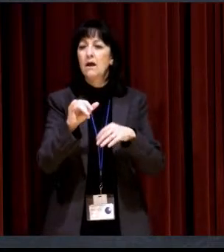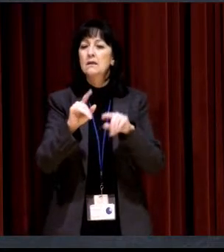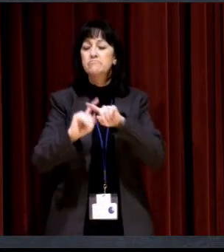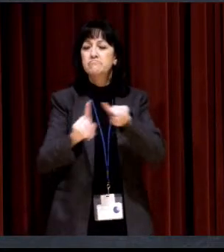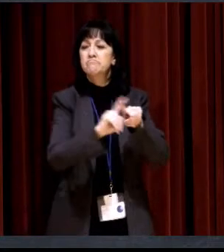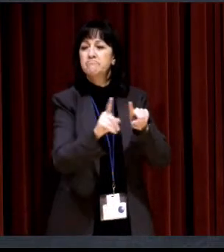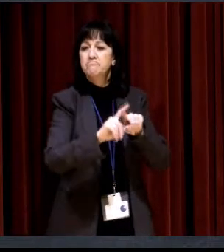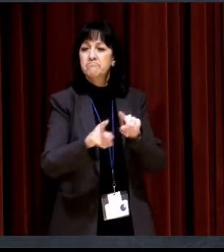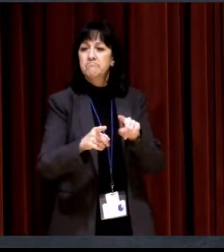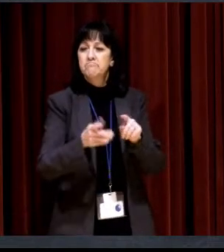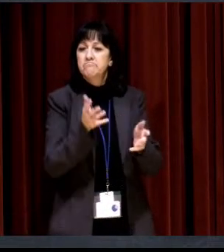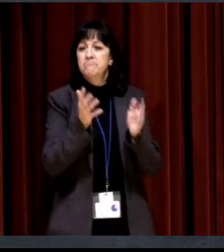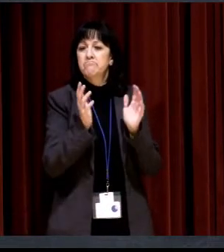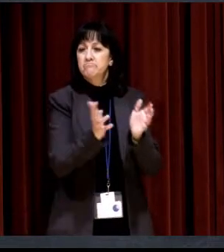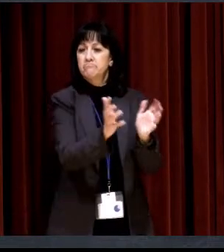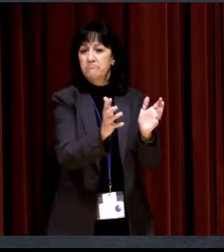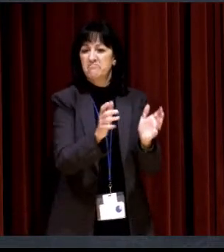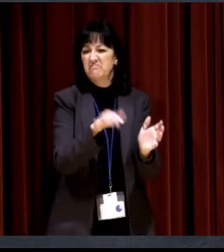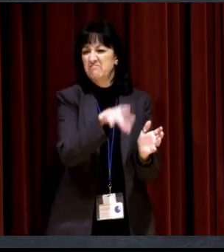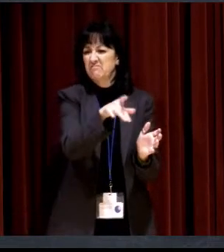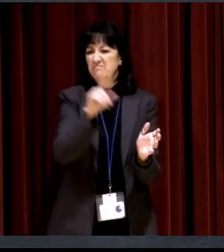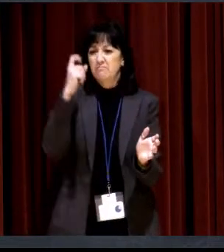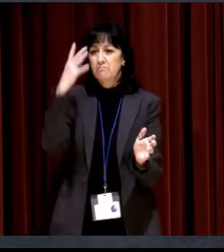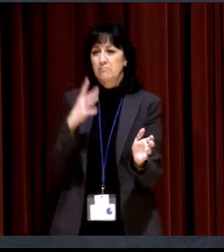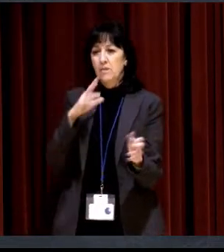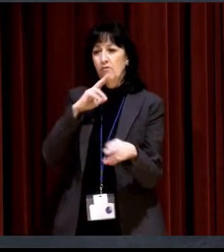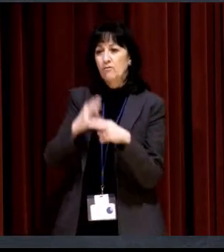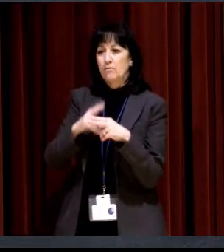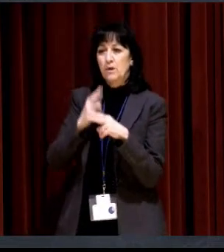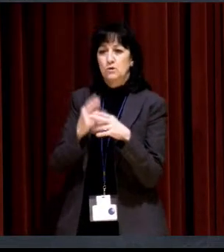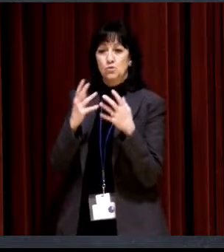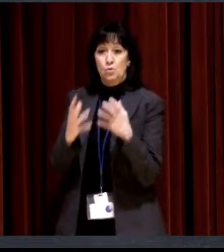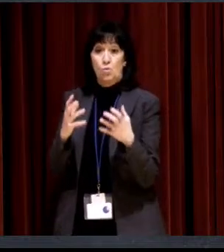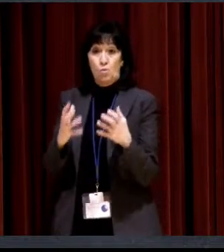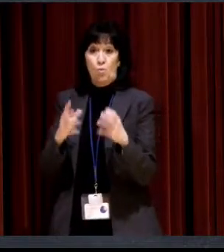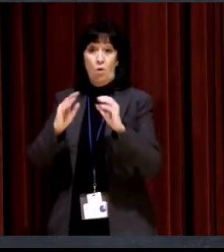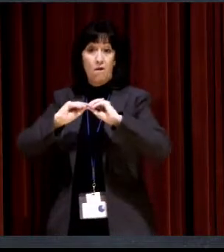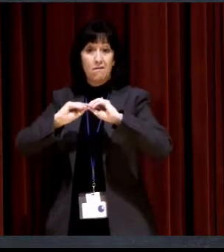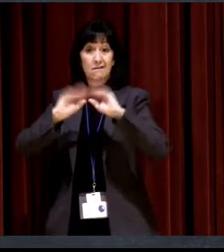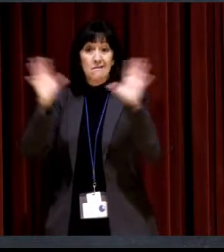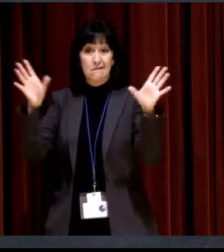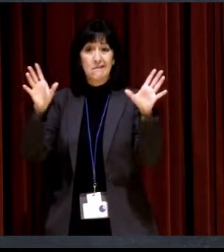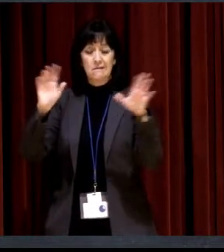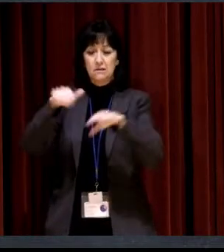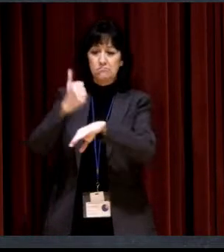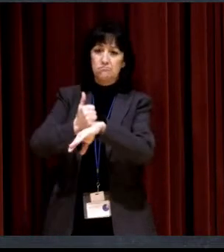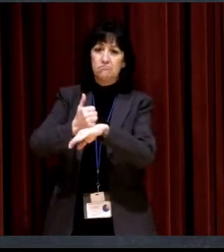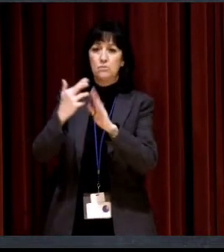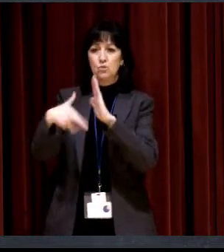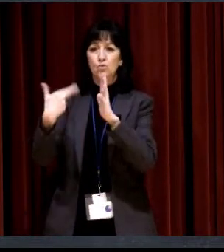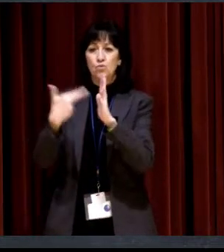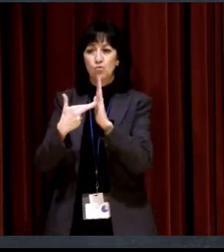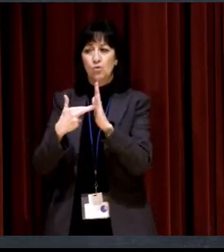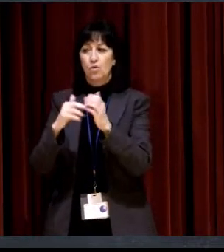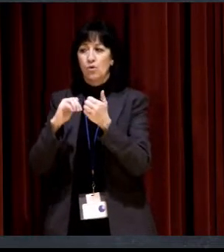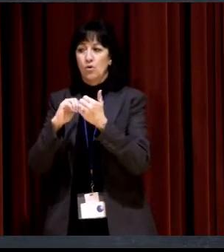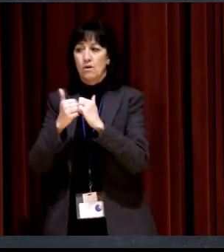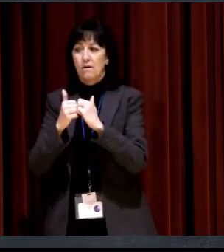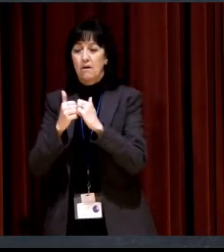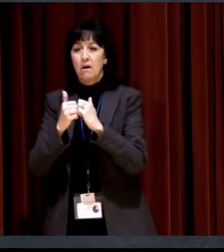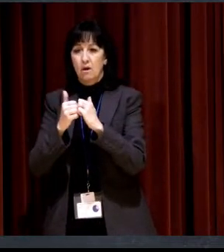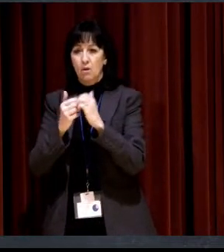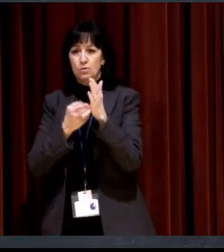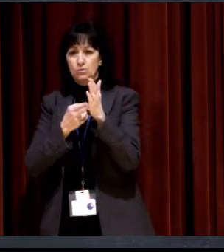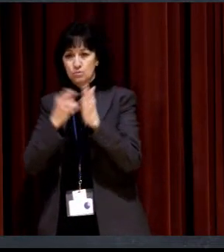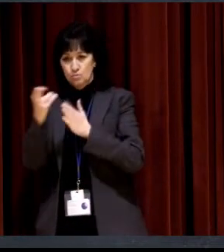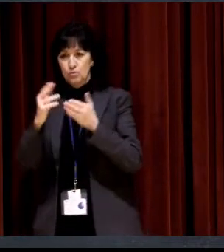spoke to advocates about is helping to define like a clear role. So it's guidance on what the community needs and how we can make these schools true community schools